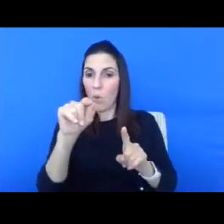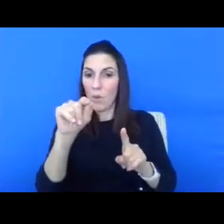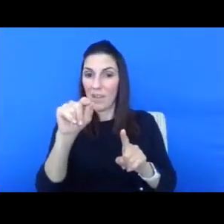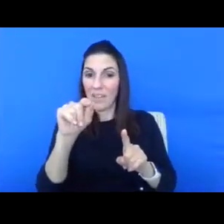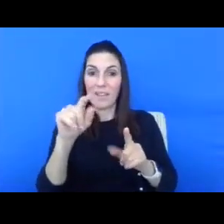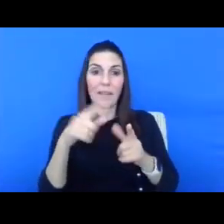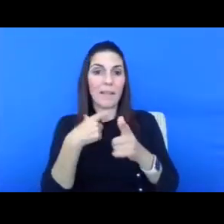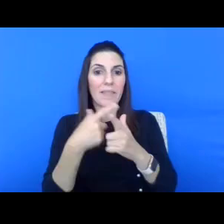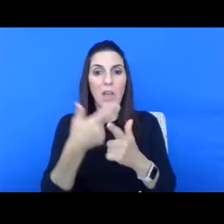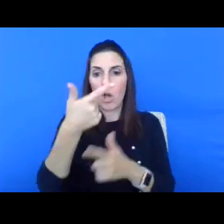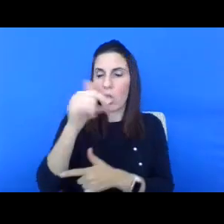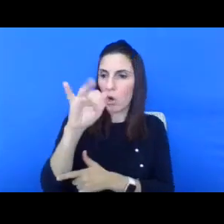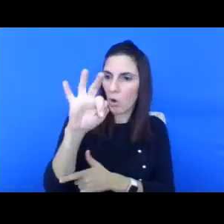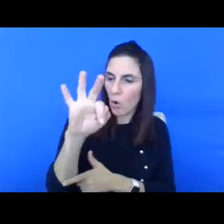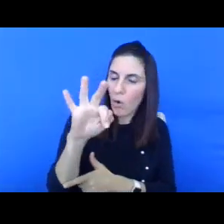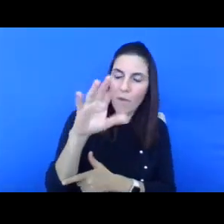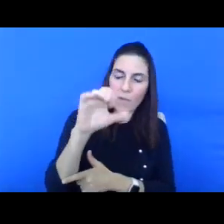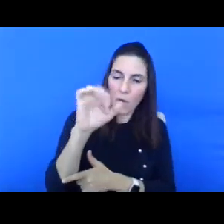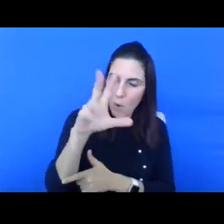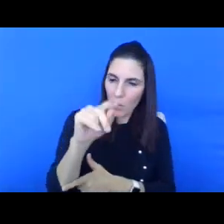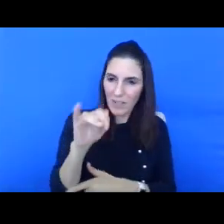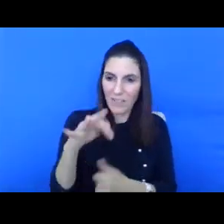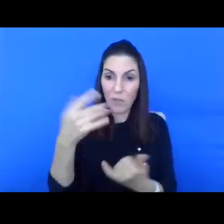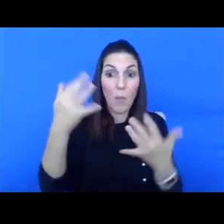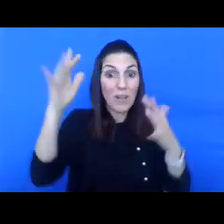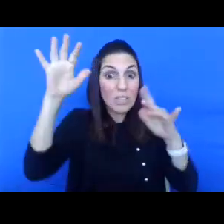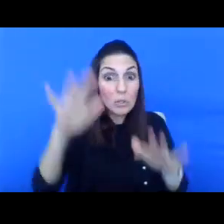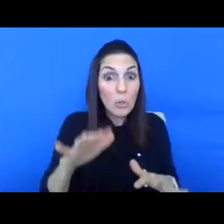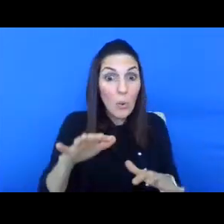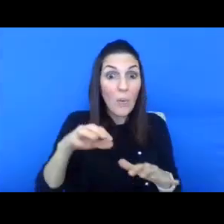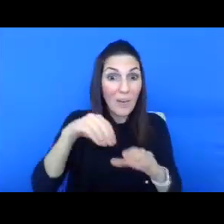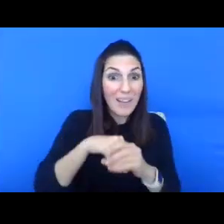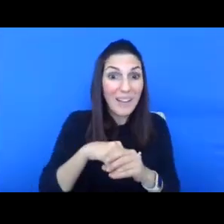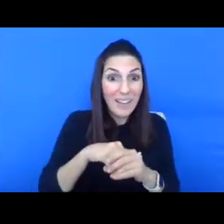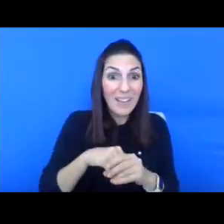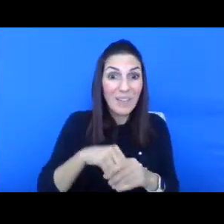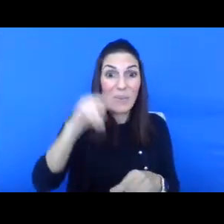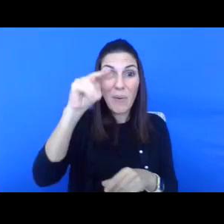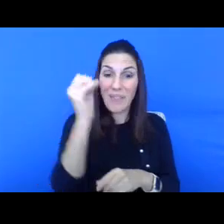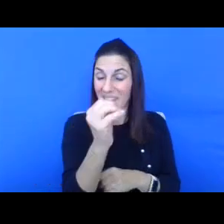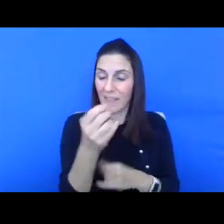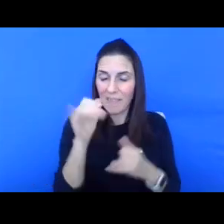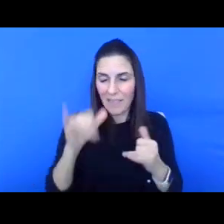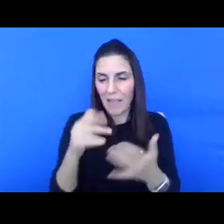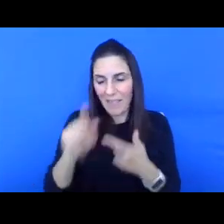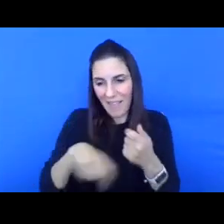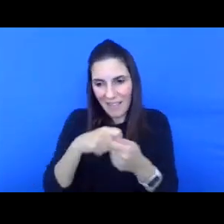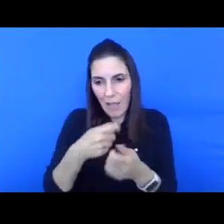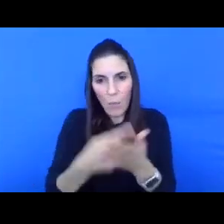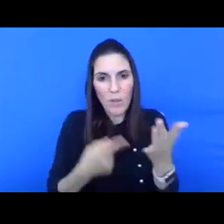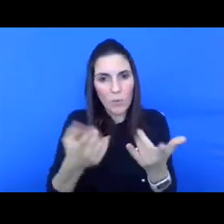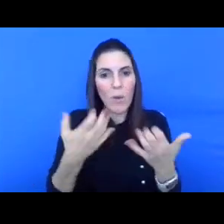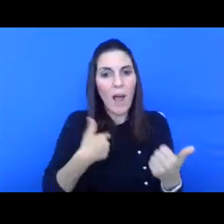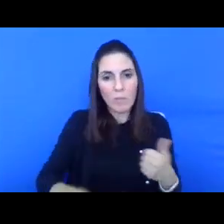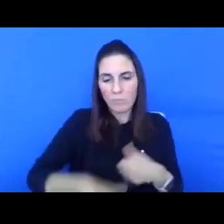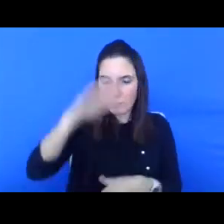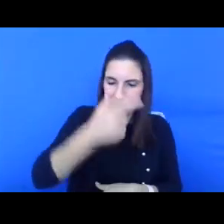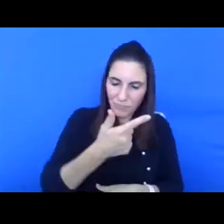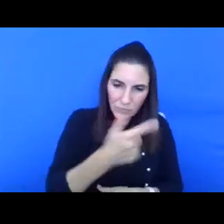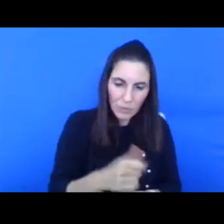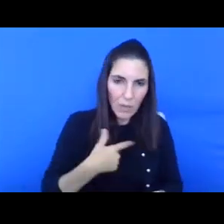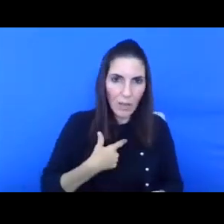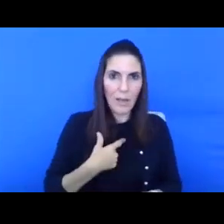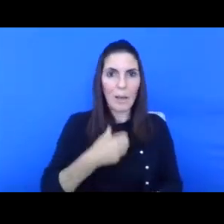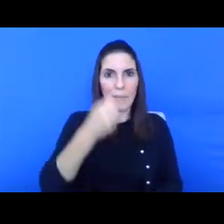If you want snow in the southeast, this is exactly what you want. I was born and raised in Augusta, Georgia. I'm a Southern boy through